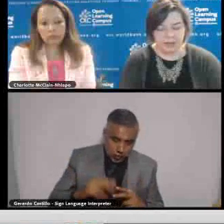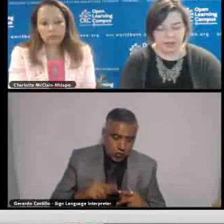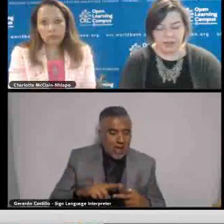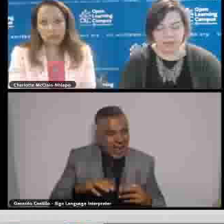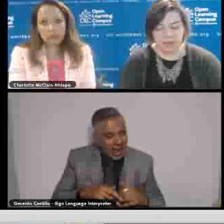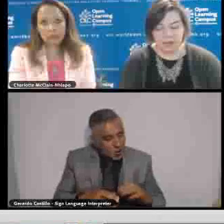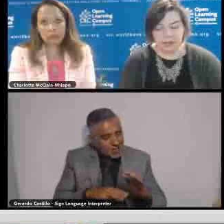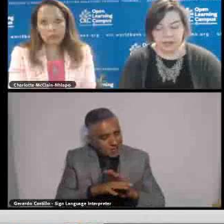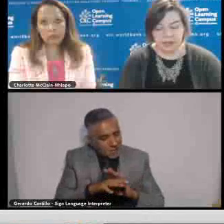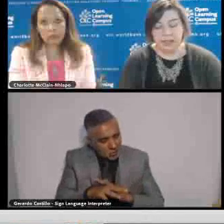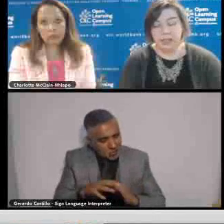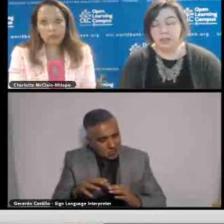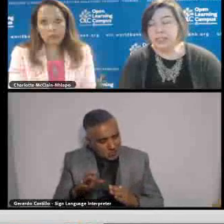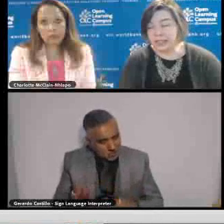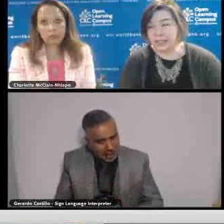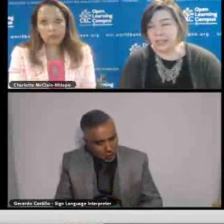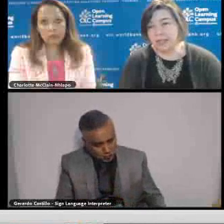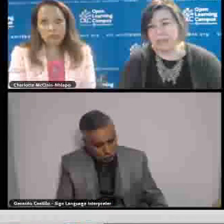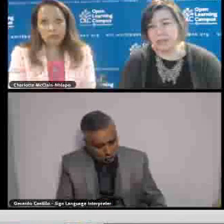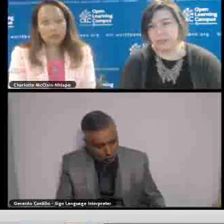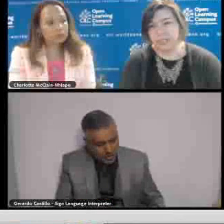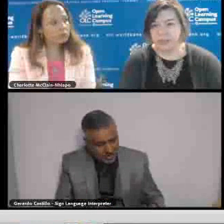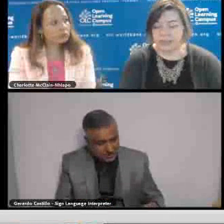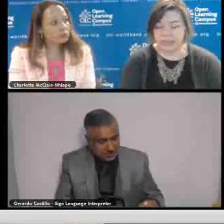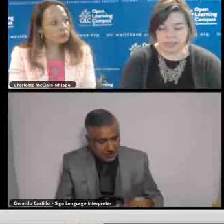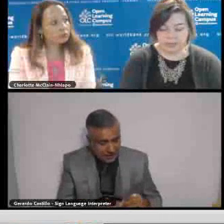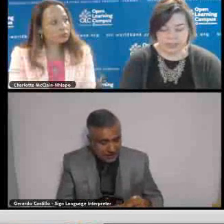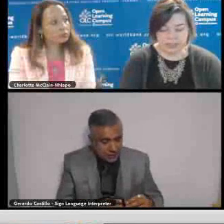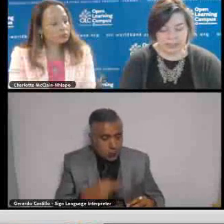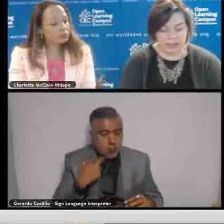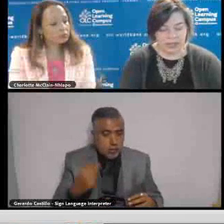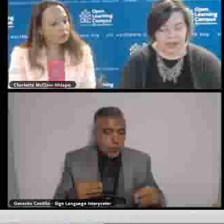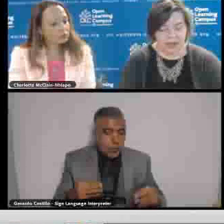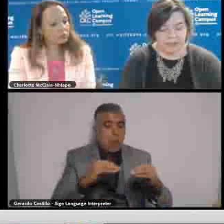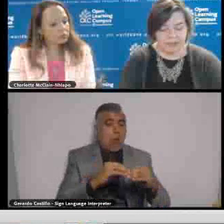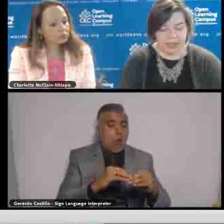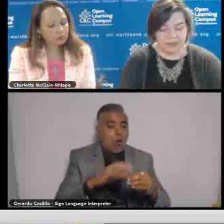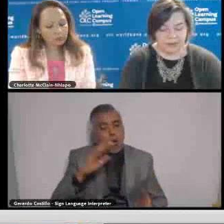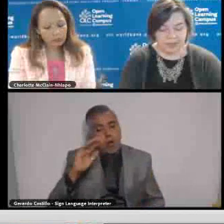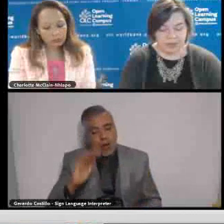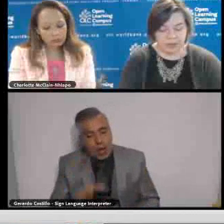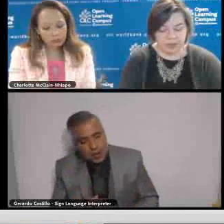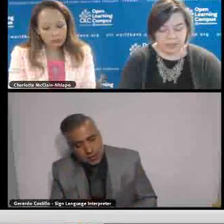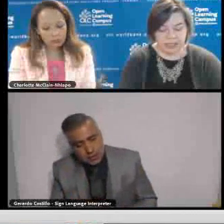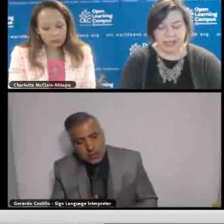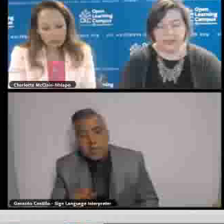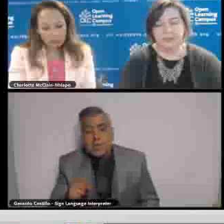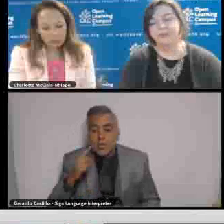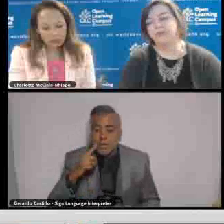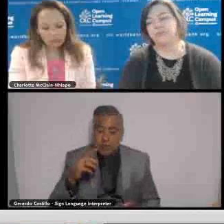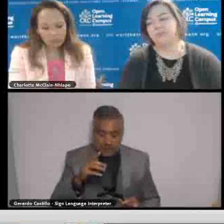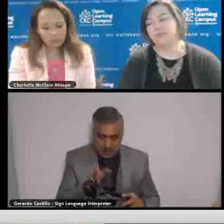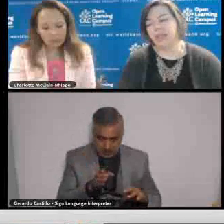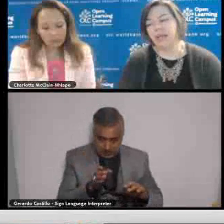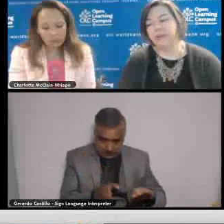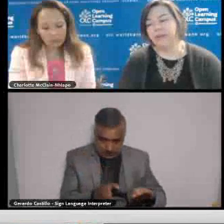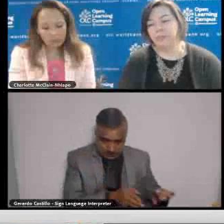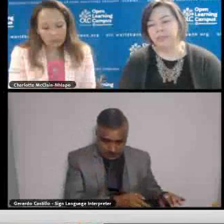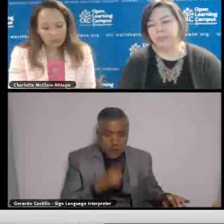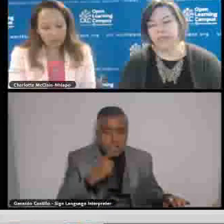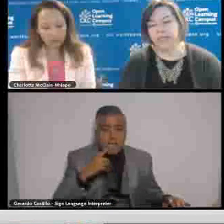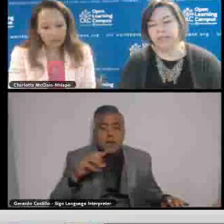are increasing that risk or decreasing that risk. And from the social side of how